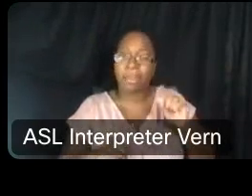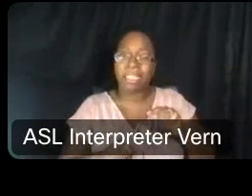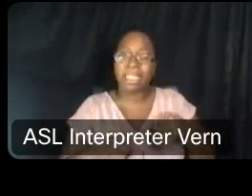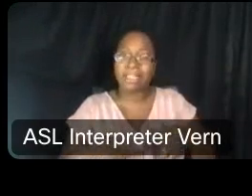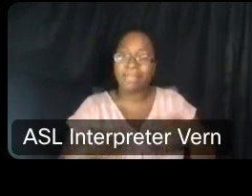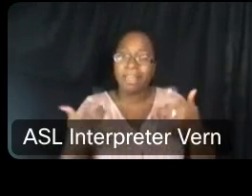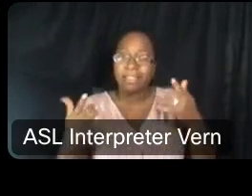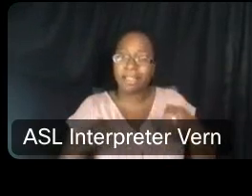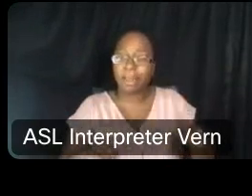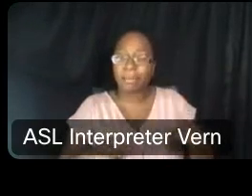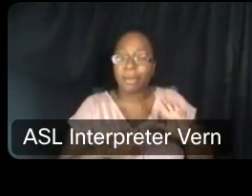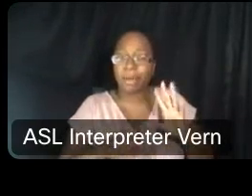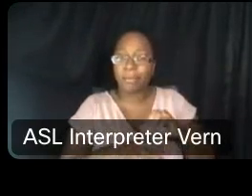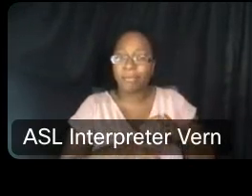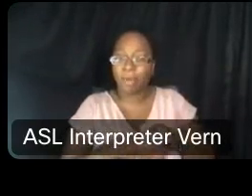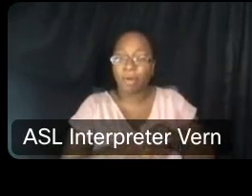of abuse.